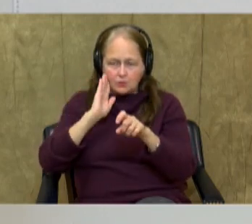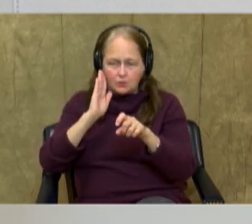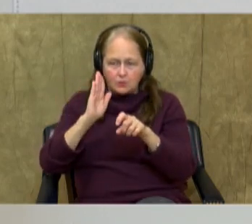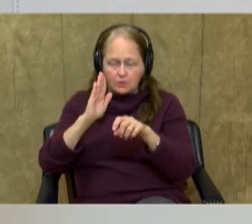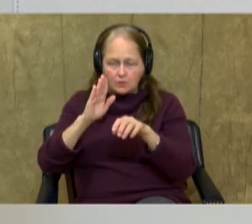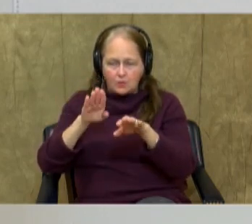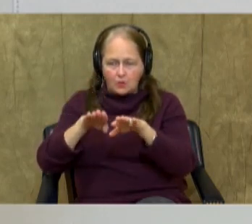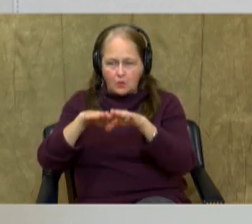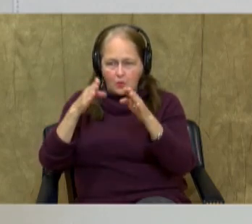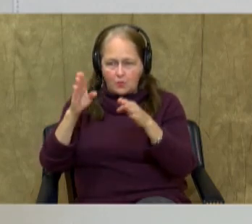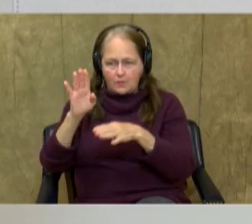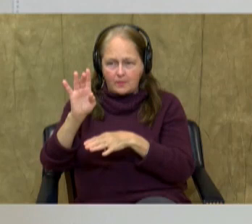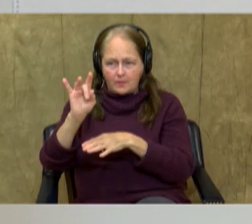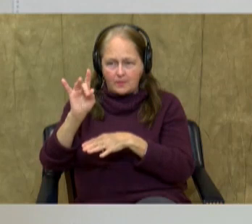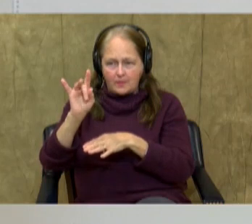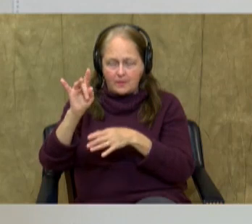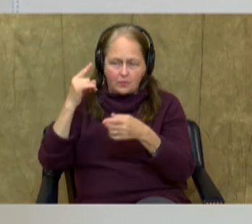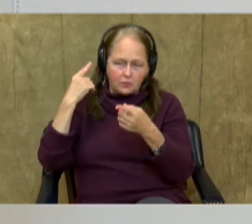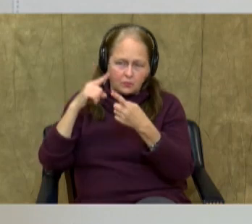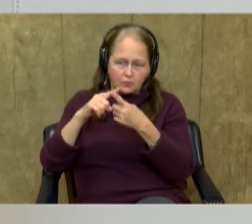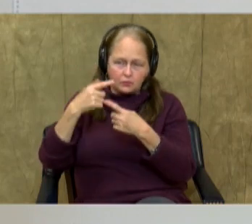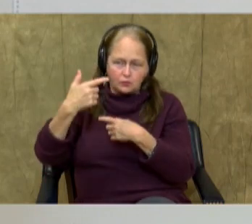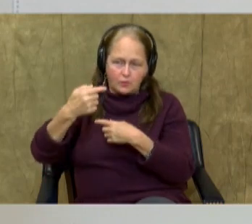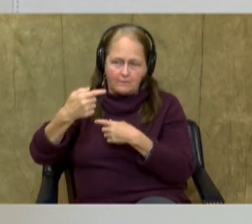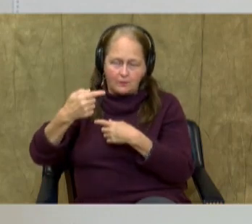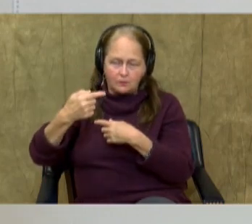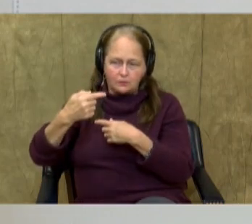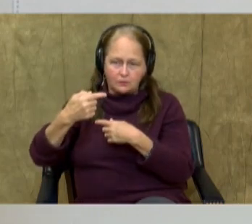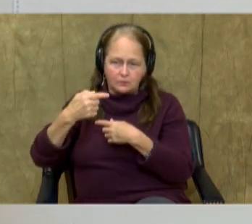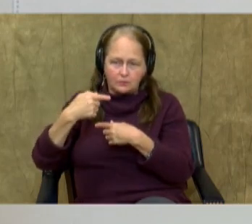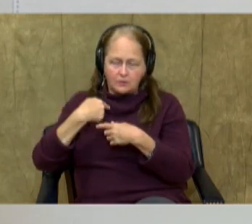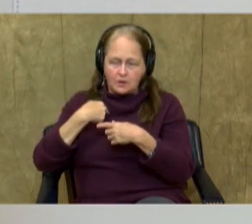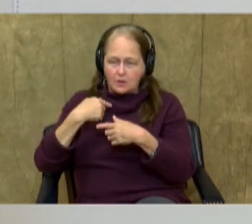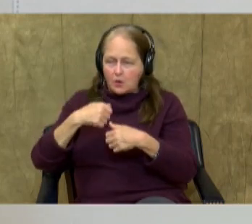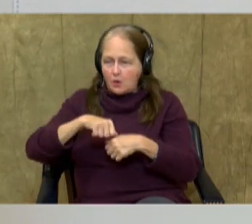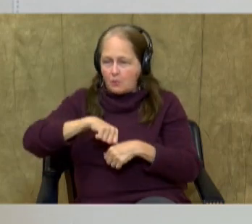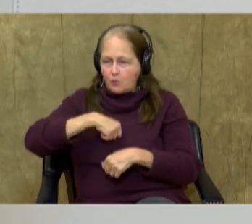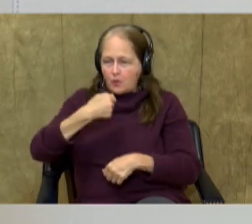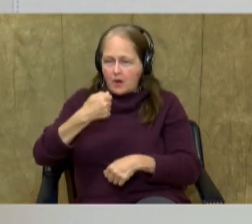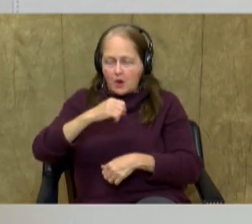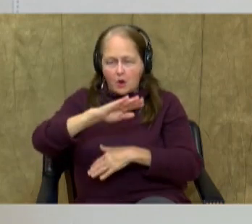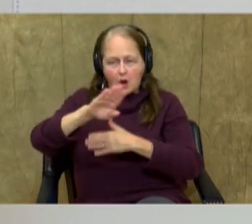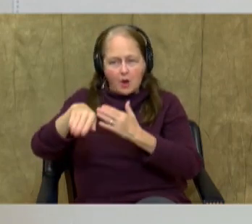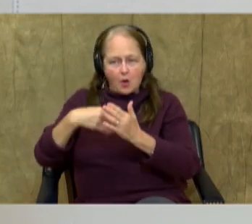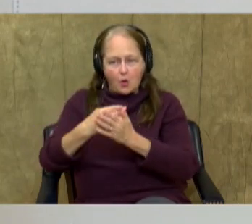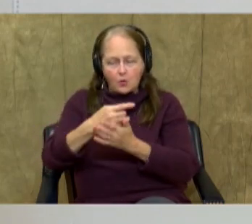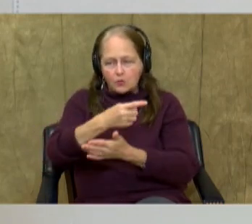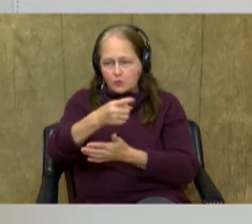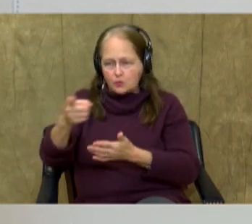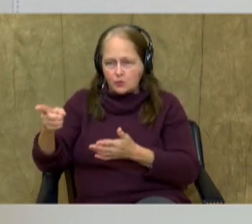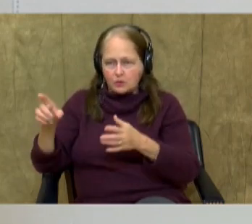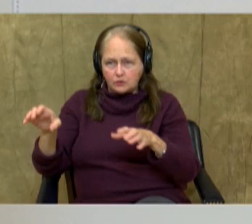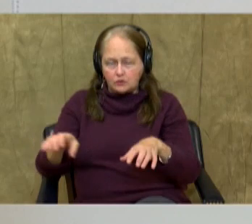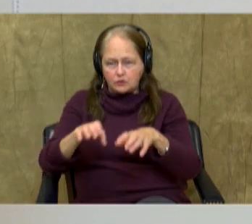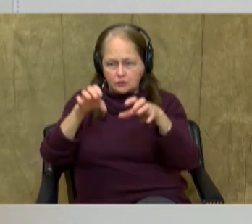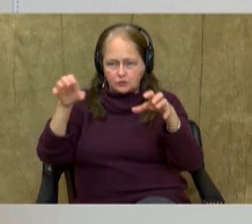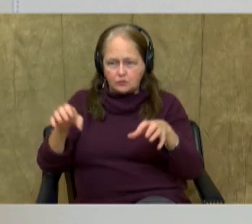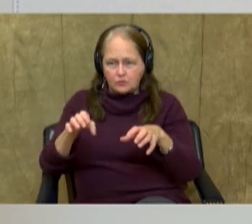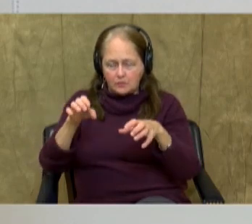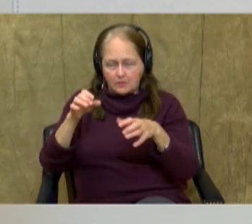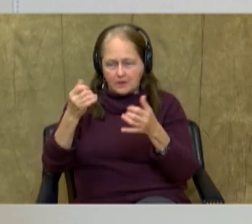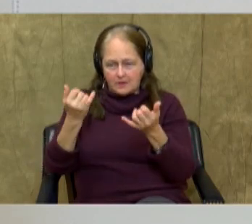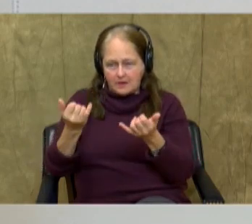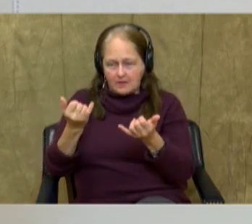be opened the 18th through the 21st. I'm so proud of all of you and all that you have done this